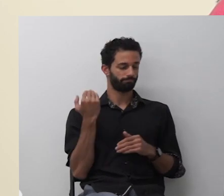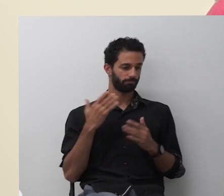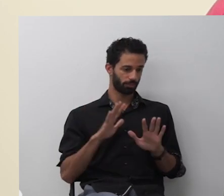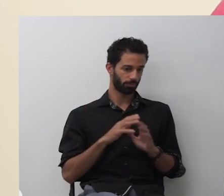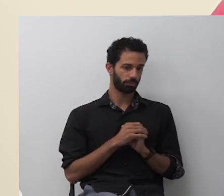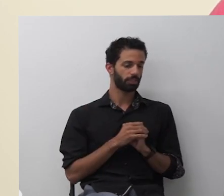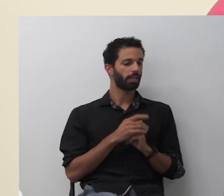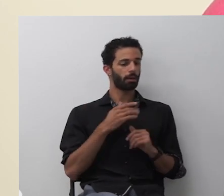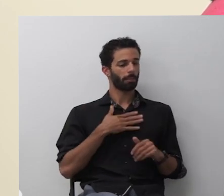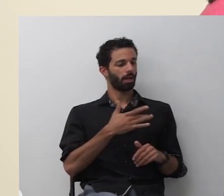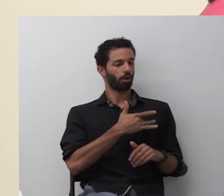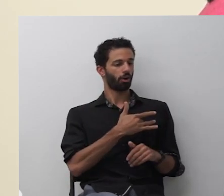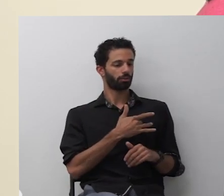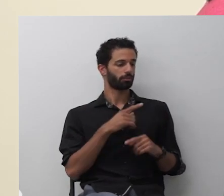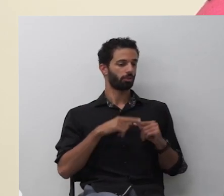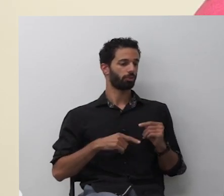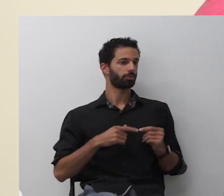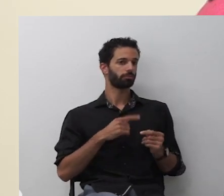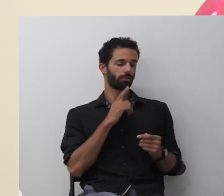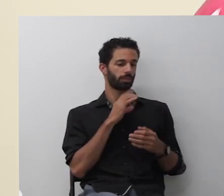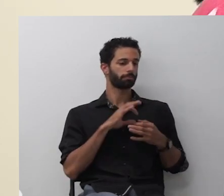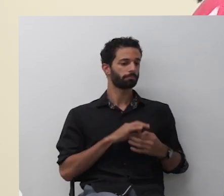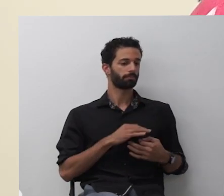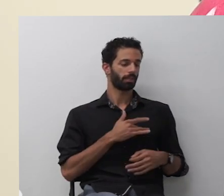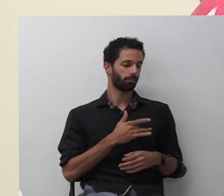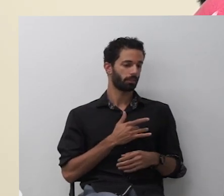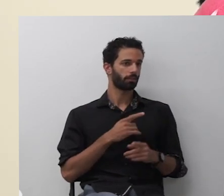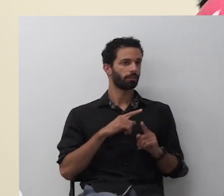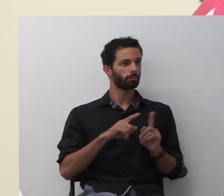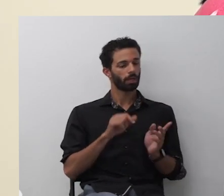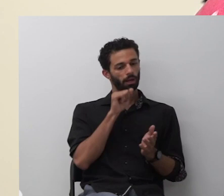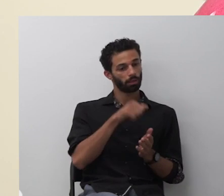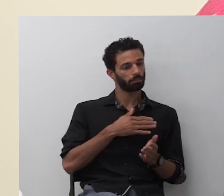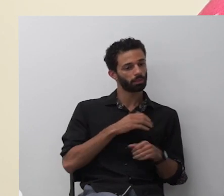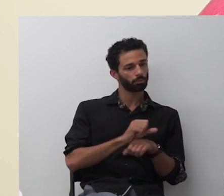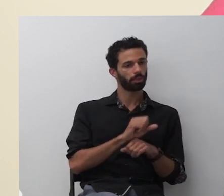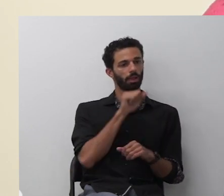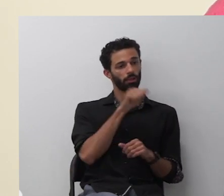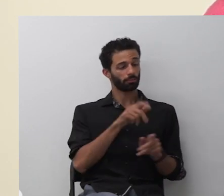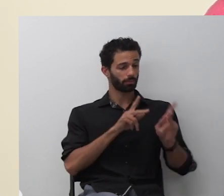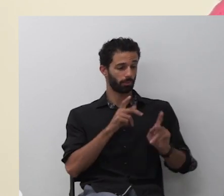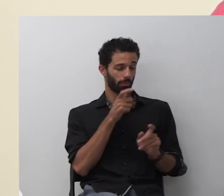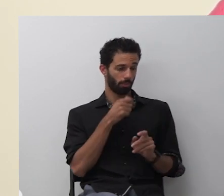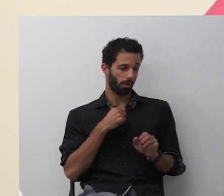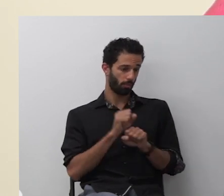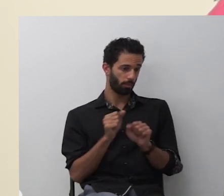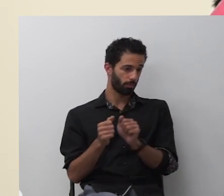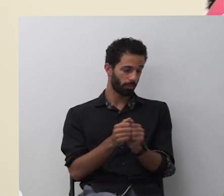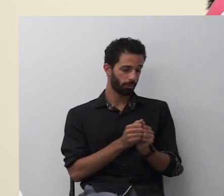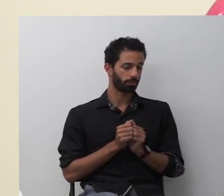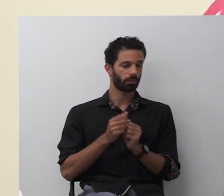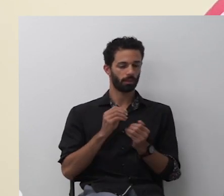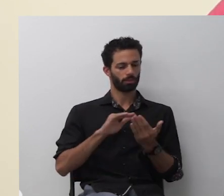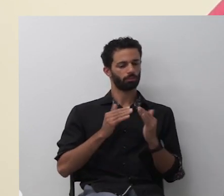into my heart space at all. But I love the work I do, and I love the people that I work with in community, and I